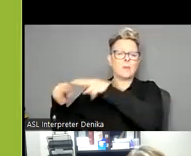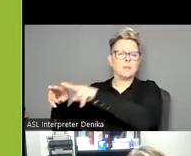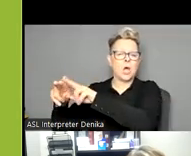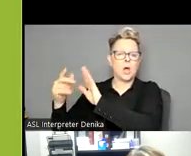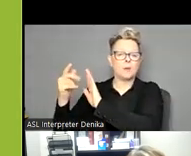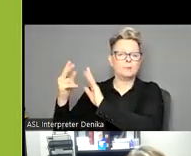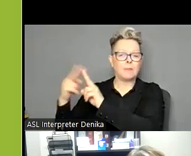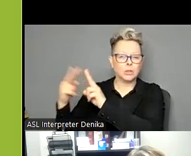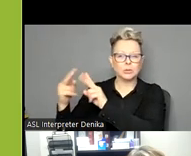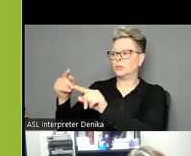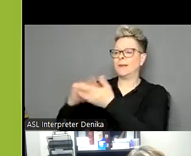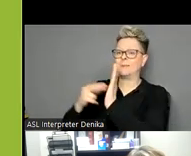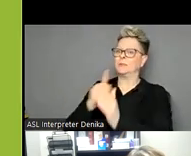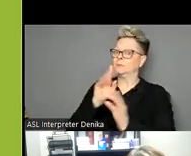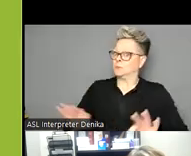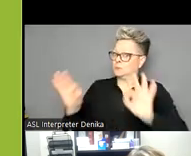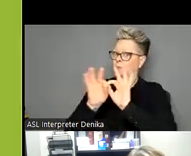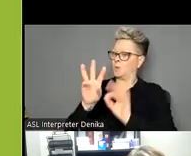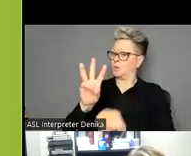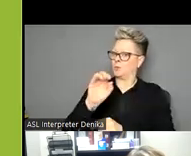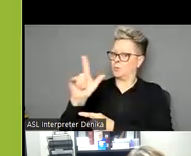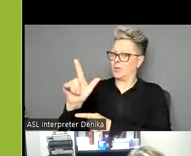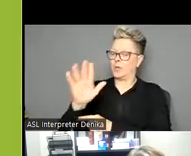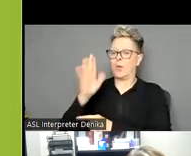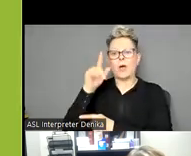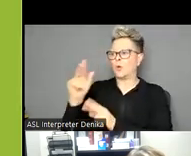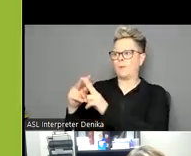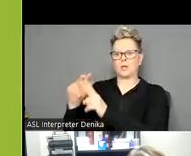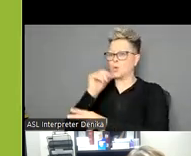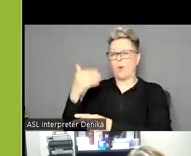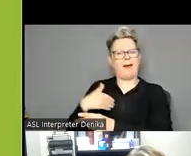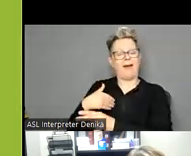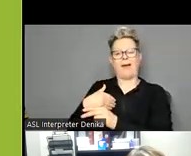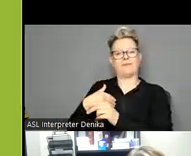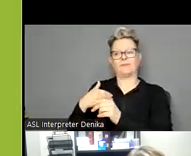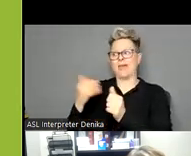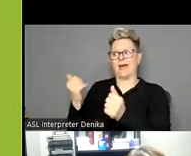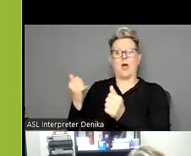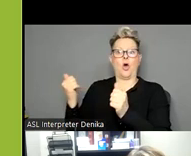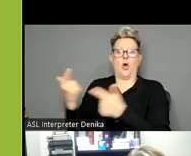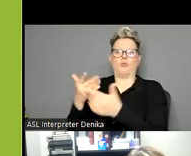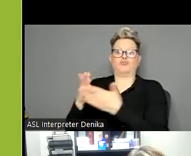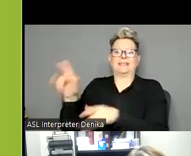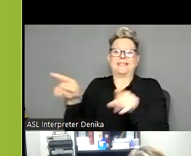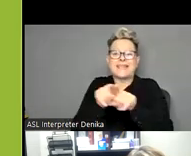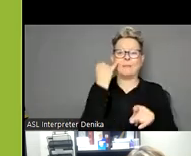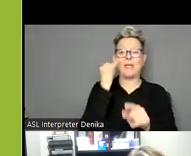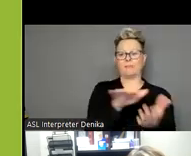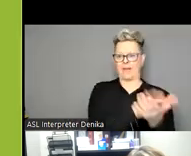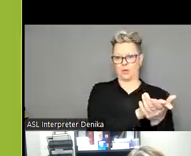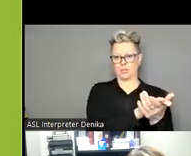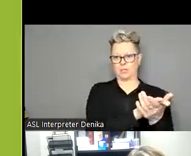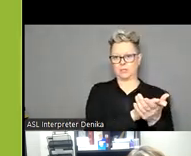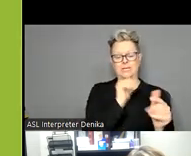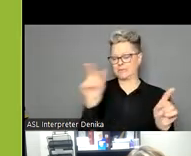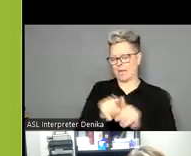more important to write a will, because your partner doesn't necessarily have a lot of rights to your property if you don't have a will.